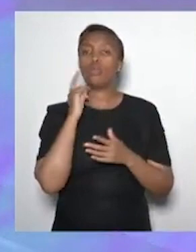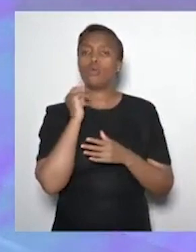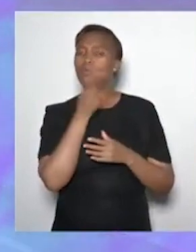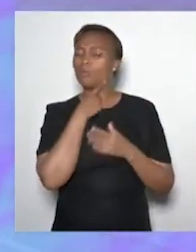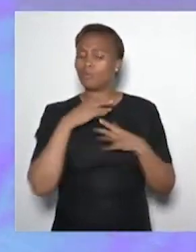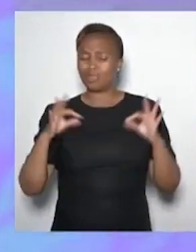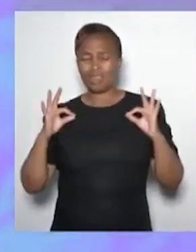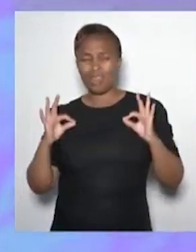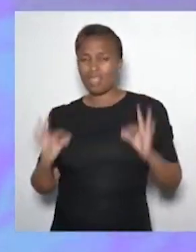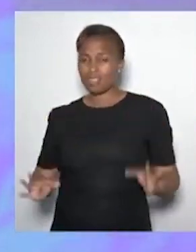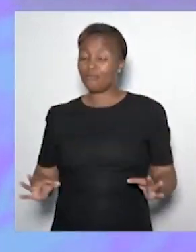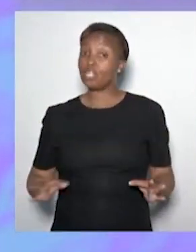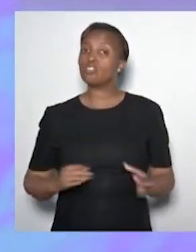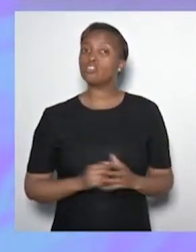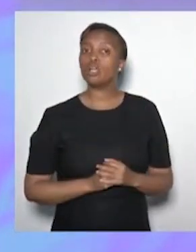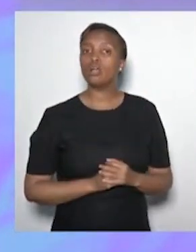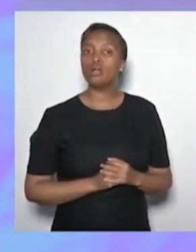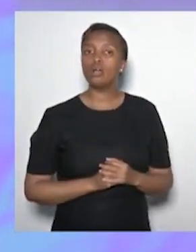ceiling, roof.